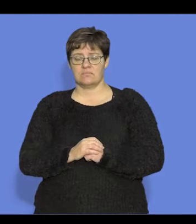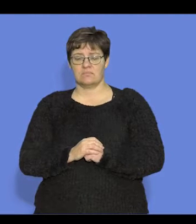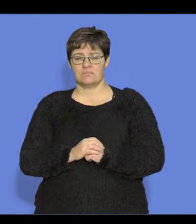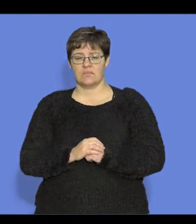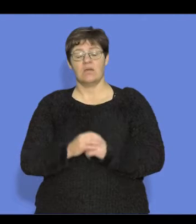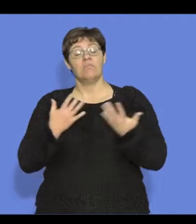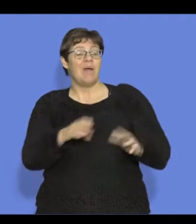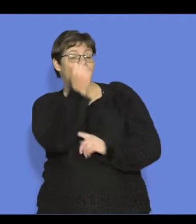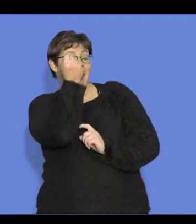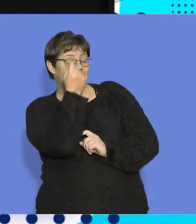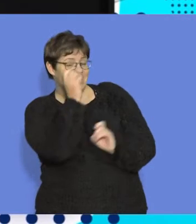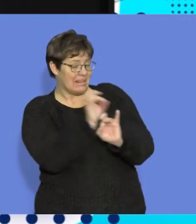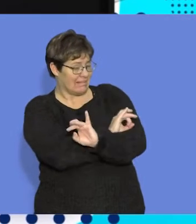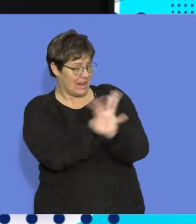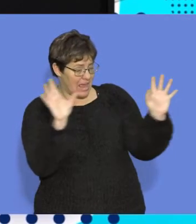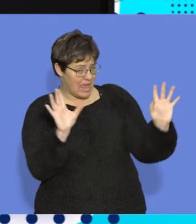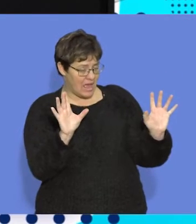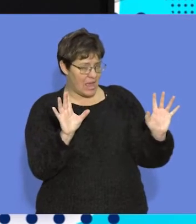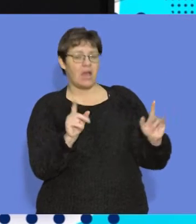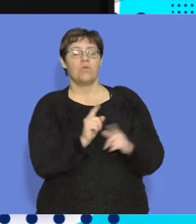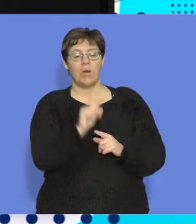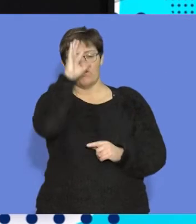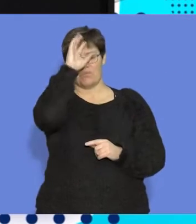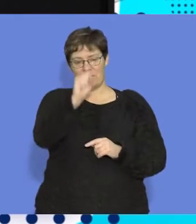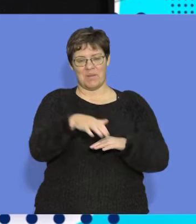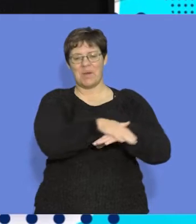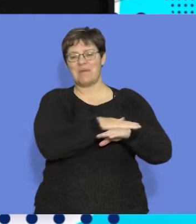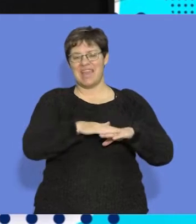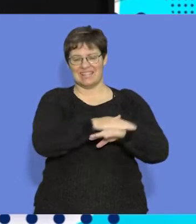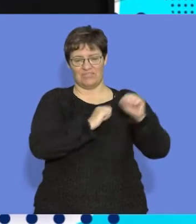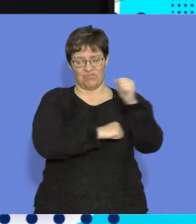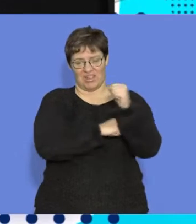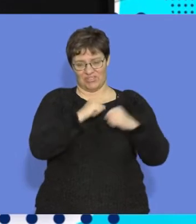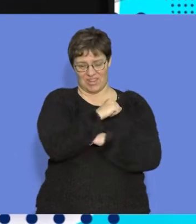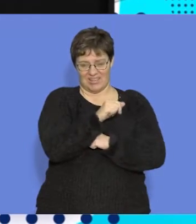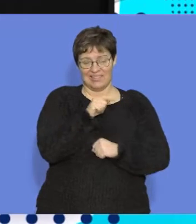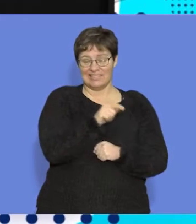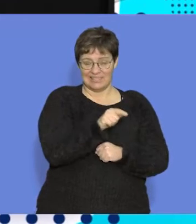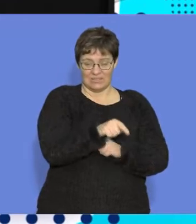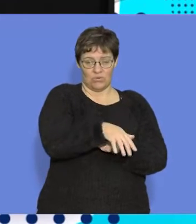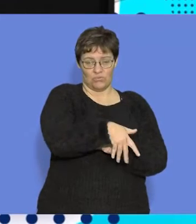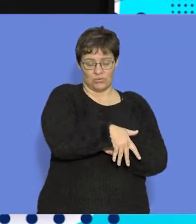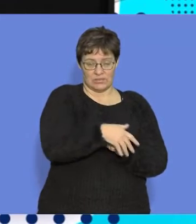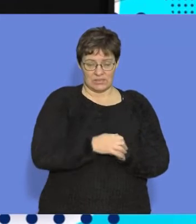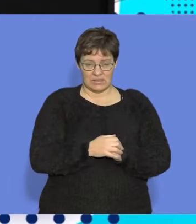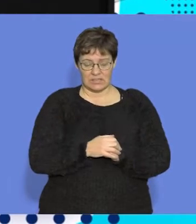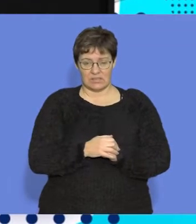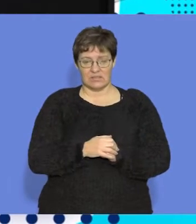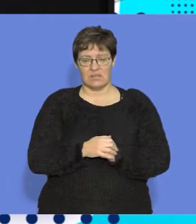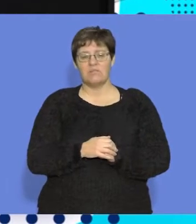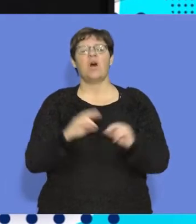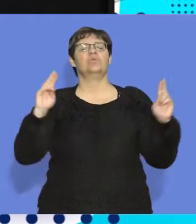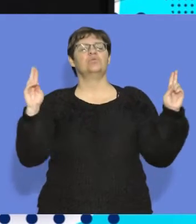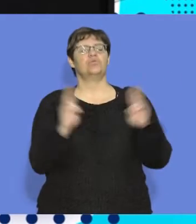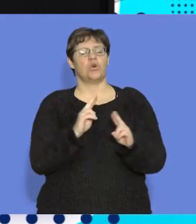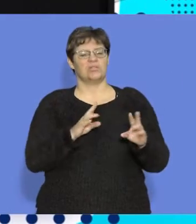To be able to understand this, you need to remember the basic structure of a root, and I'm just briefly